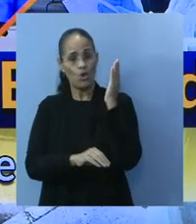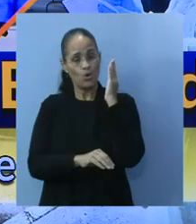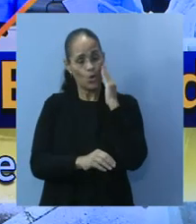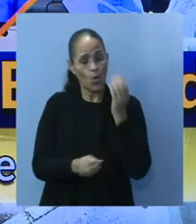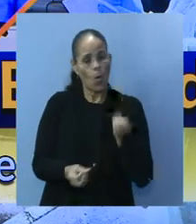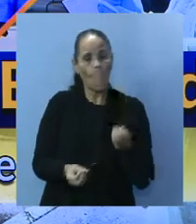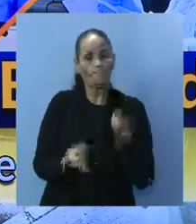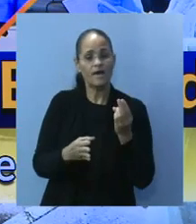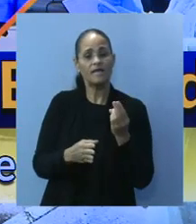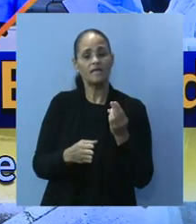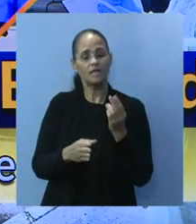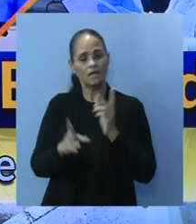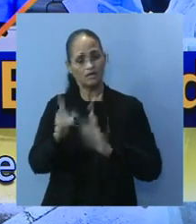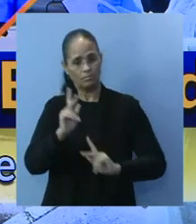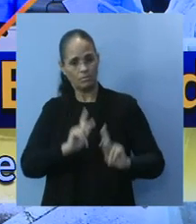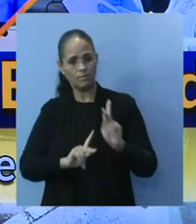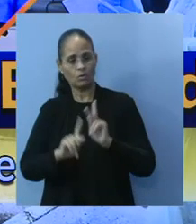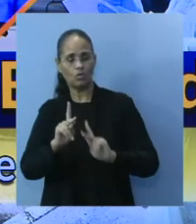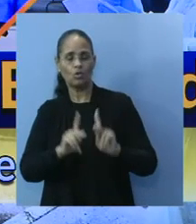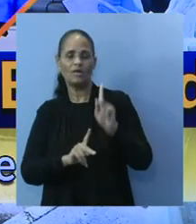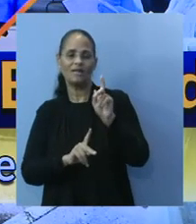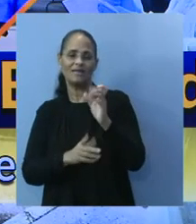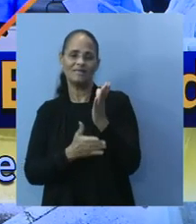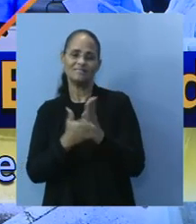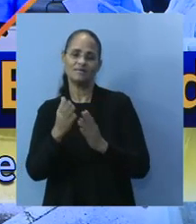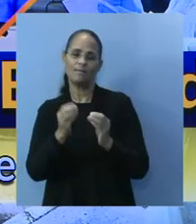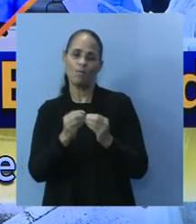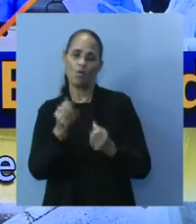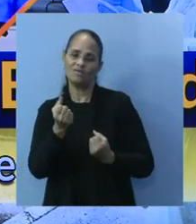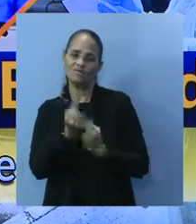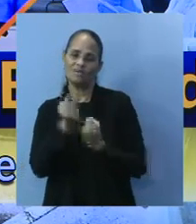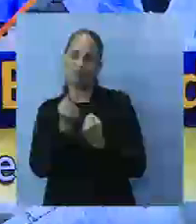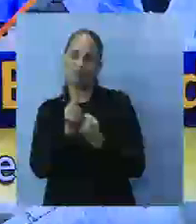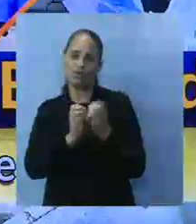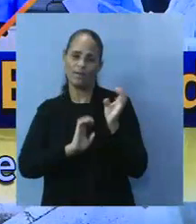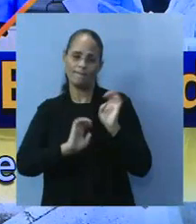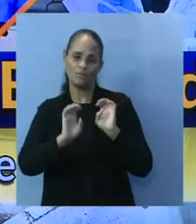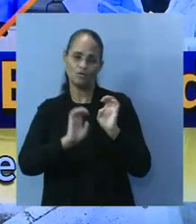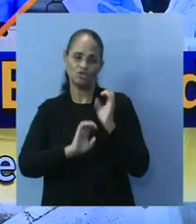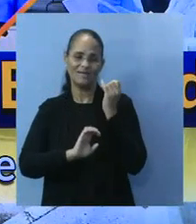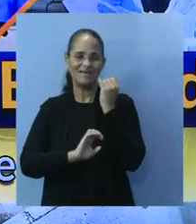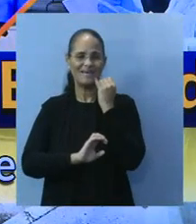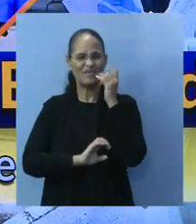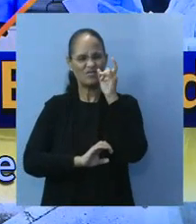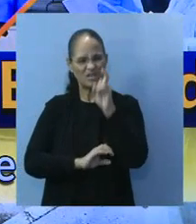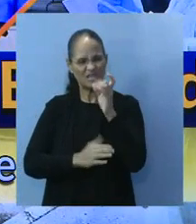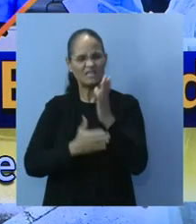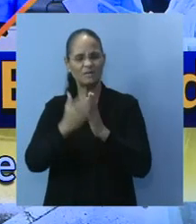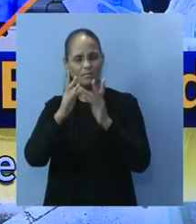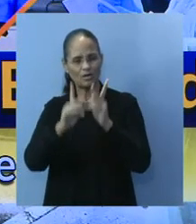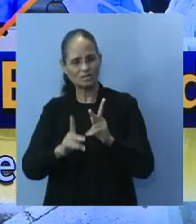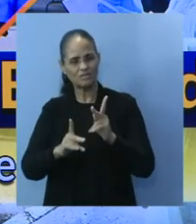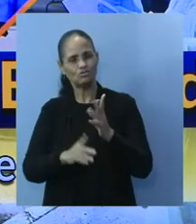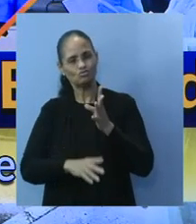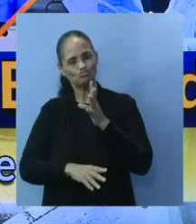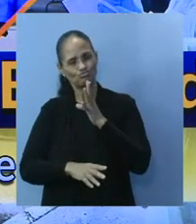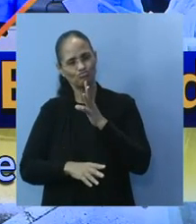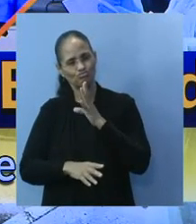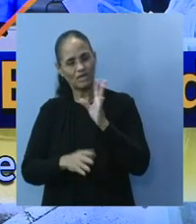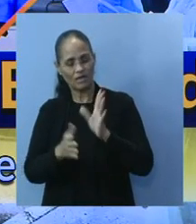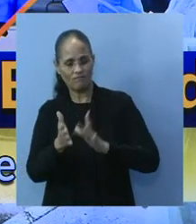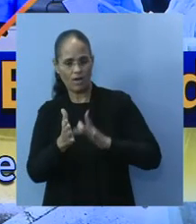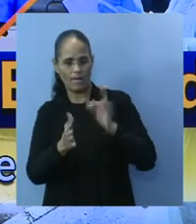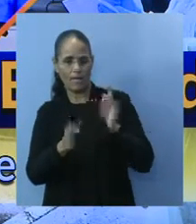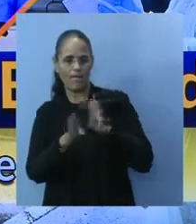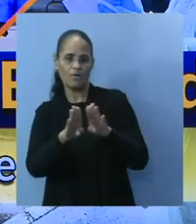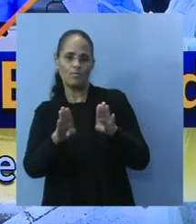in our community who may need extra support emotionally. Please, if you need someone to talk to, take advantage of the